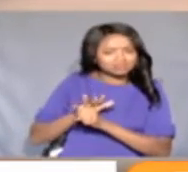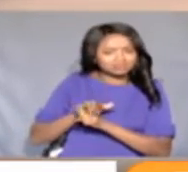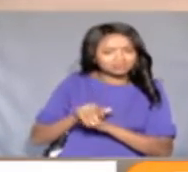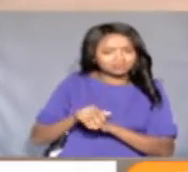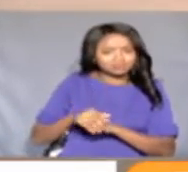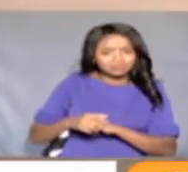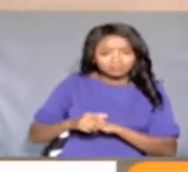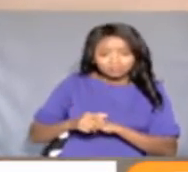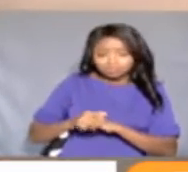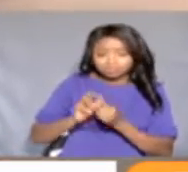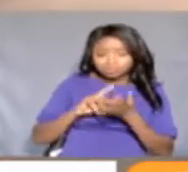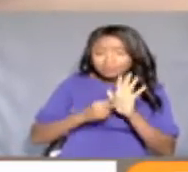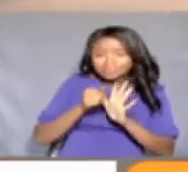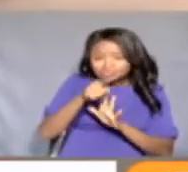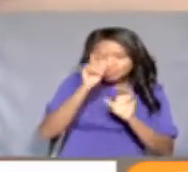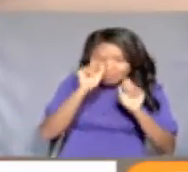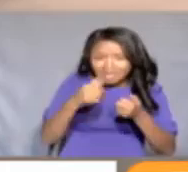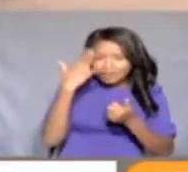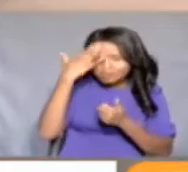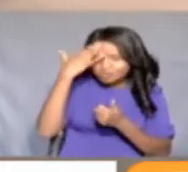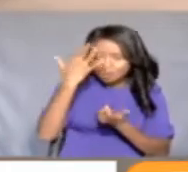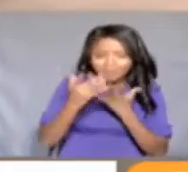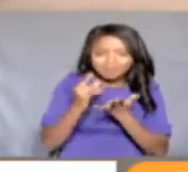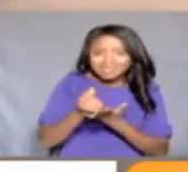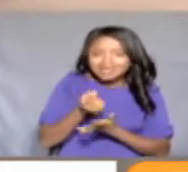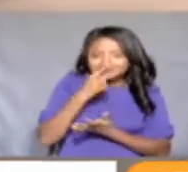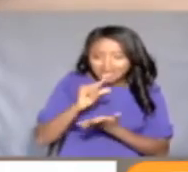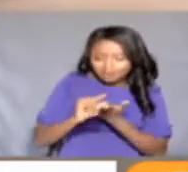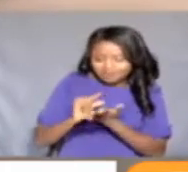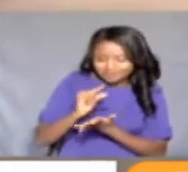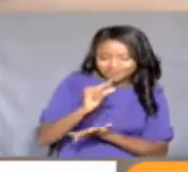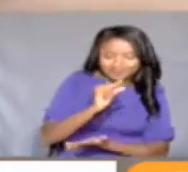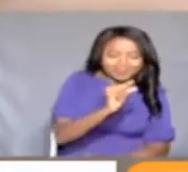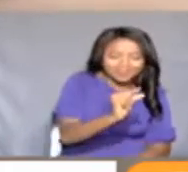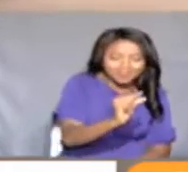were some side effects. So can you say it's an overdose or